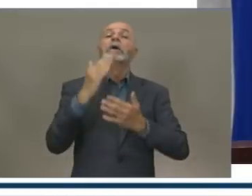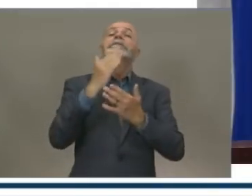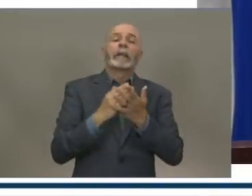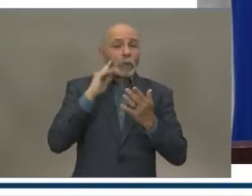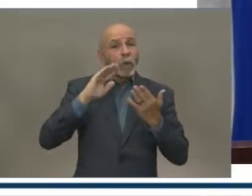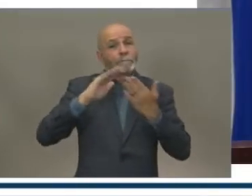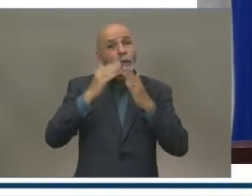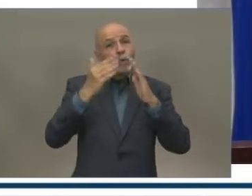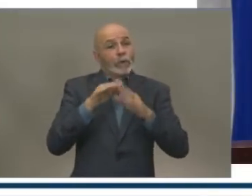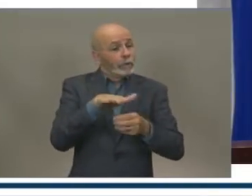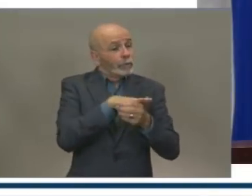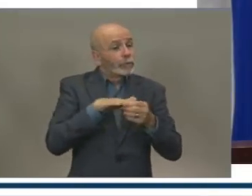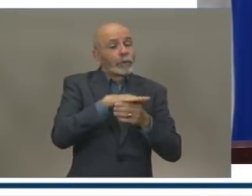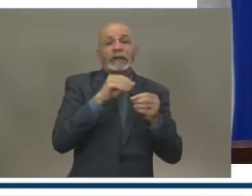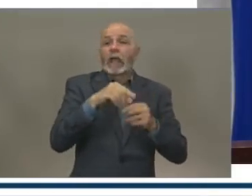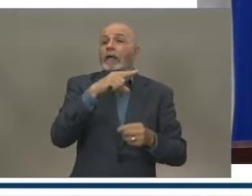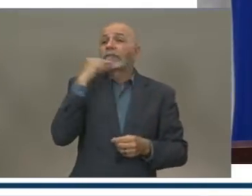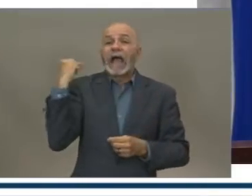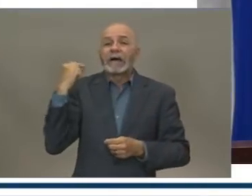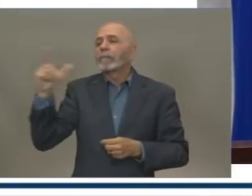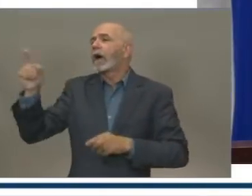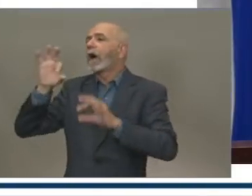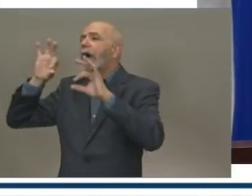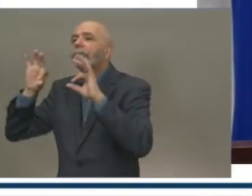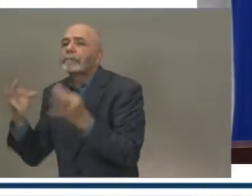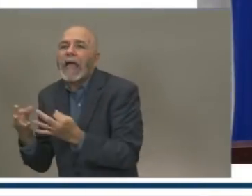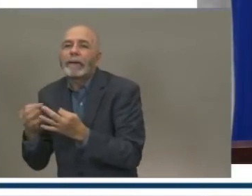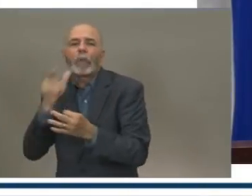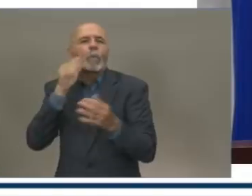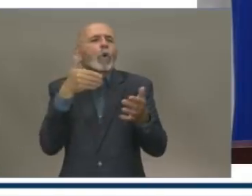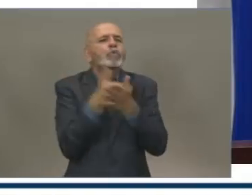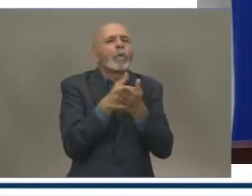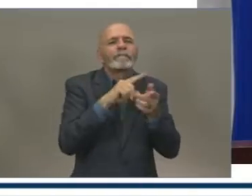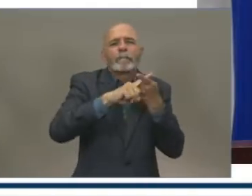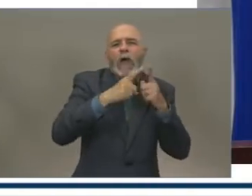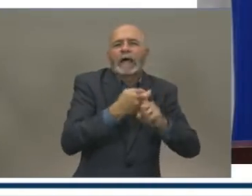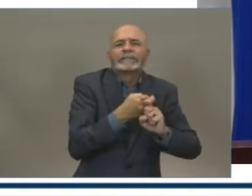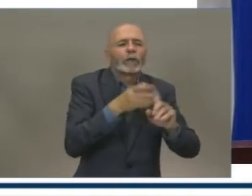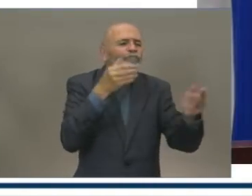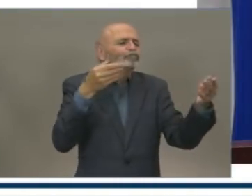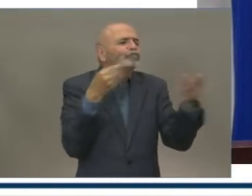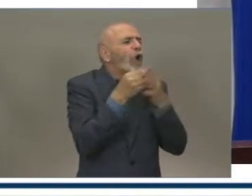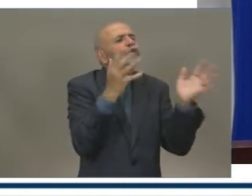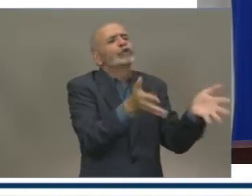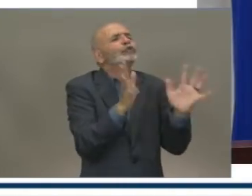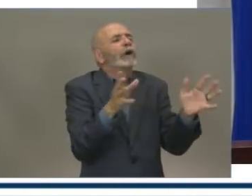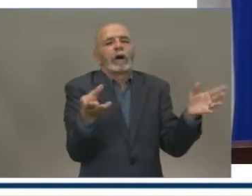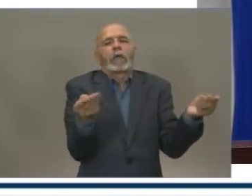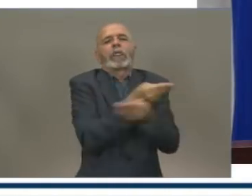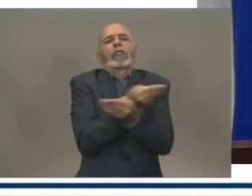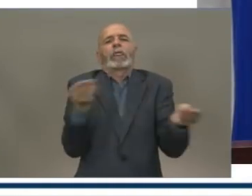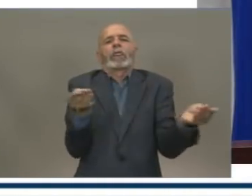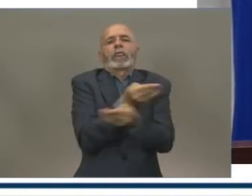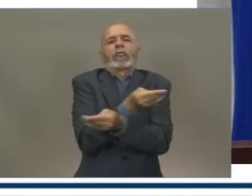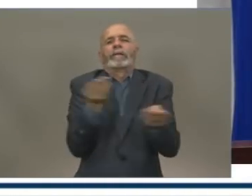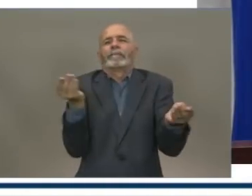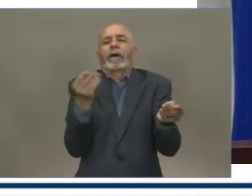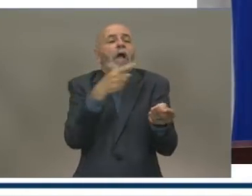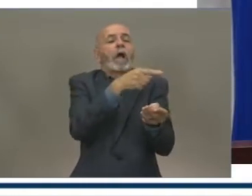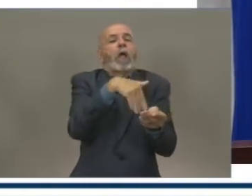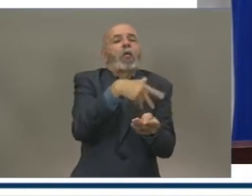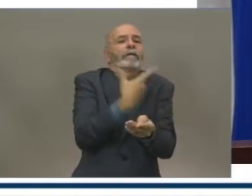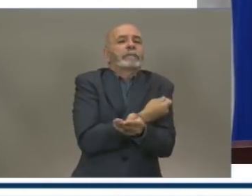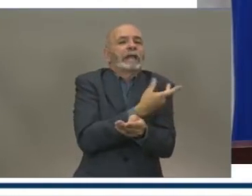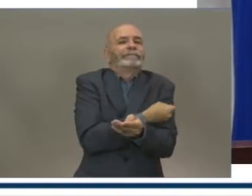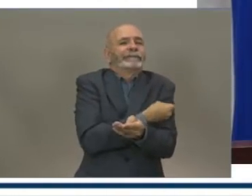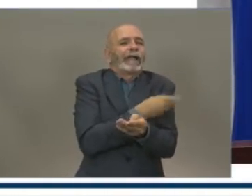area related to families and close social groups. In many cases, these are little clusters of unvaccinated people,